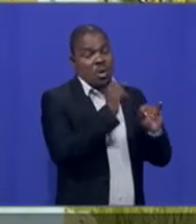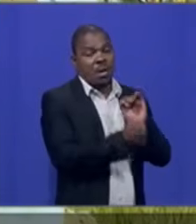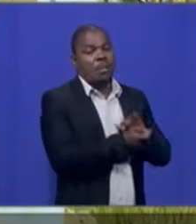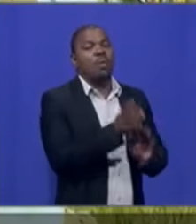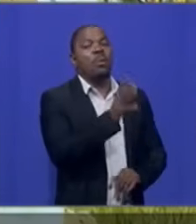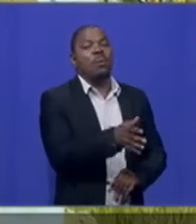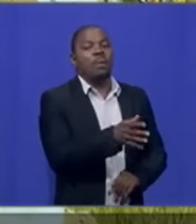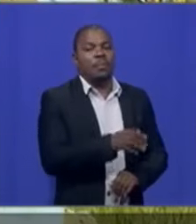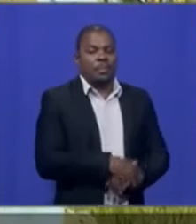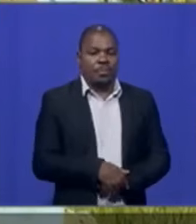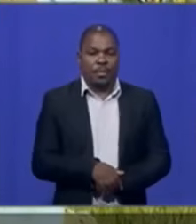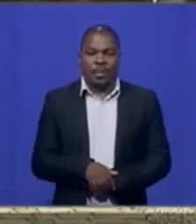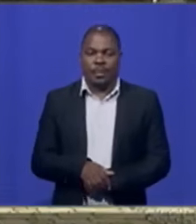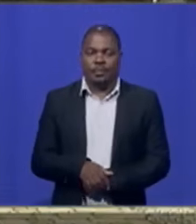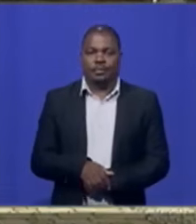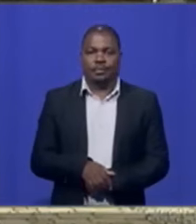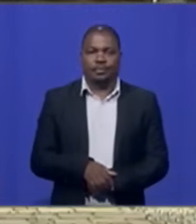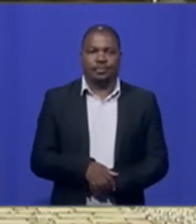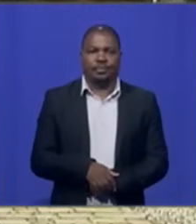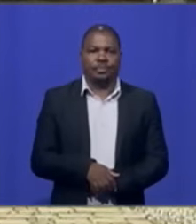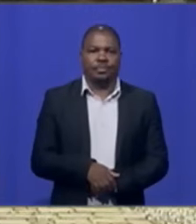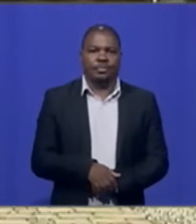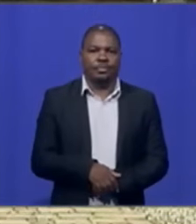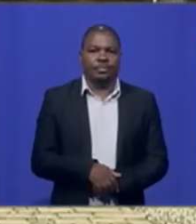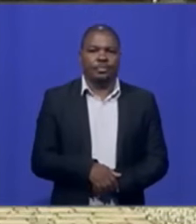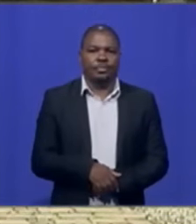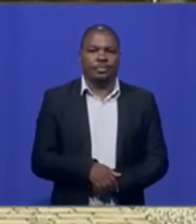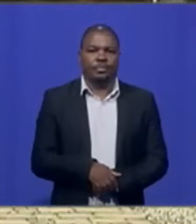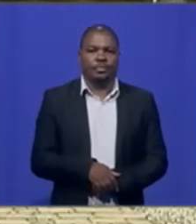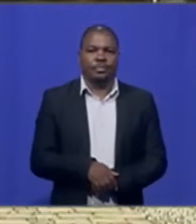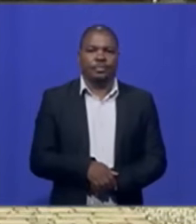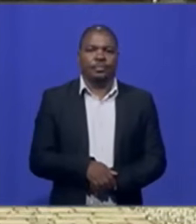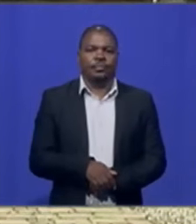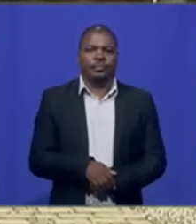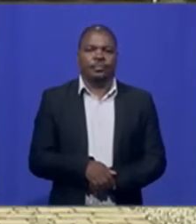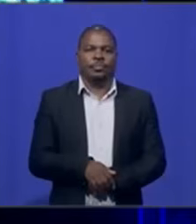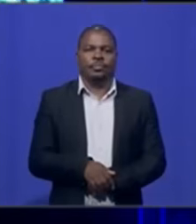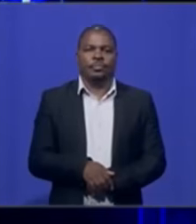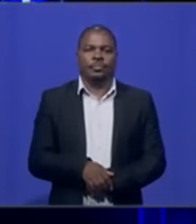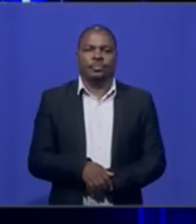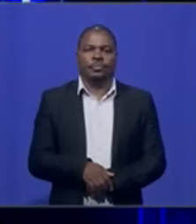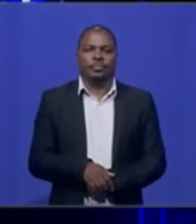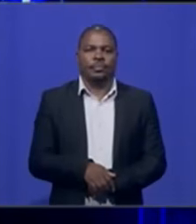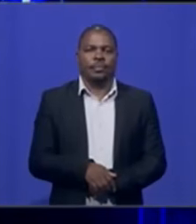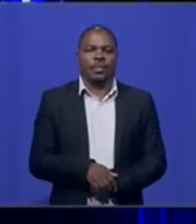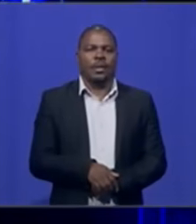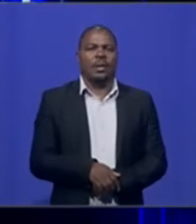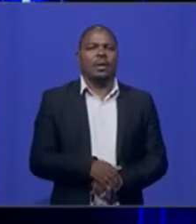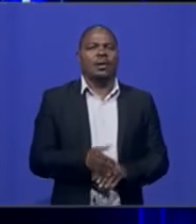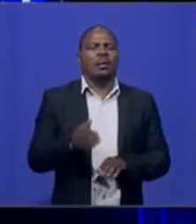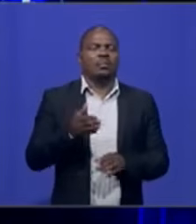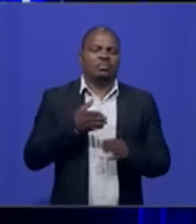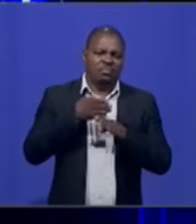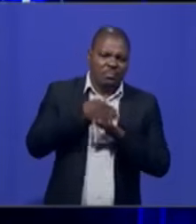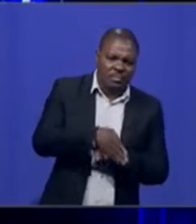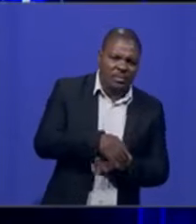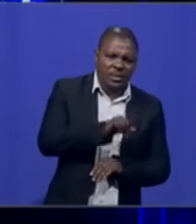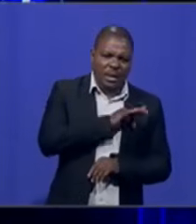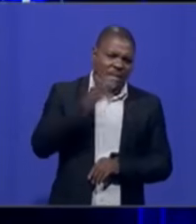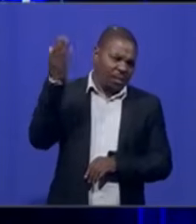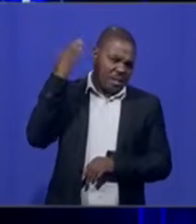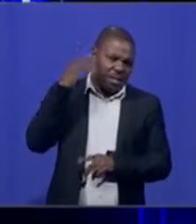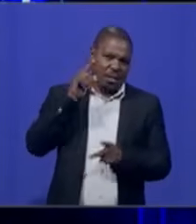and unsustainable. Thabang Murutlwa, SABC News, Mahikeng. Basebetsi ba mehleng le ba hajwale